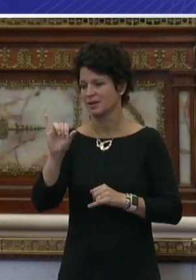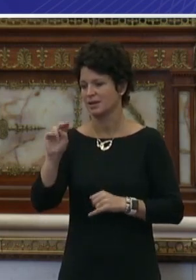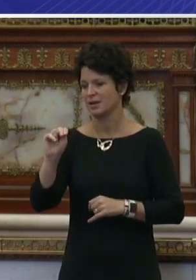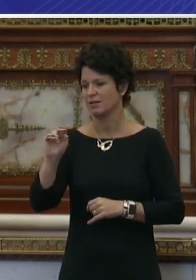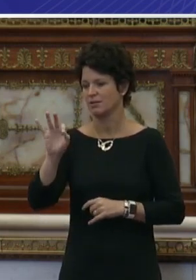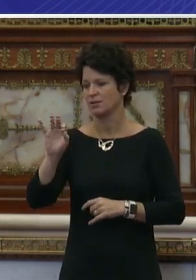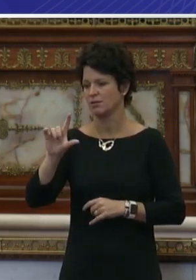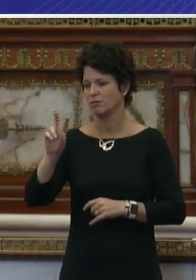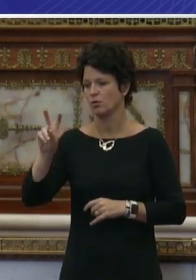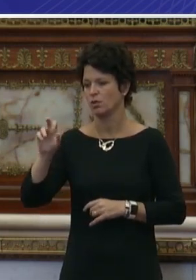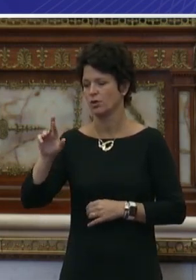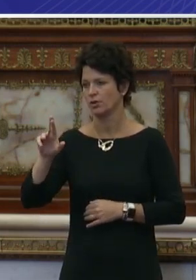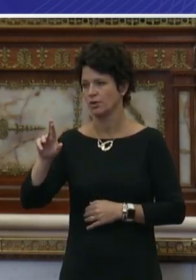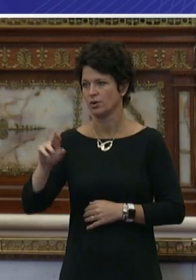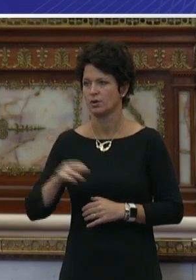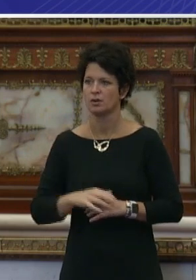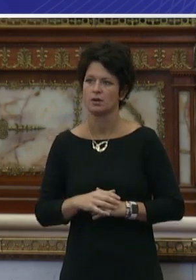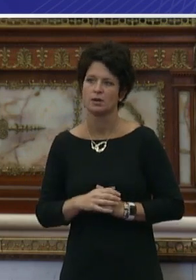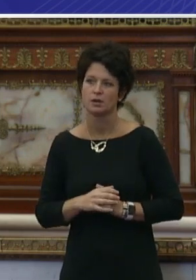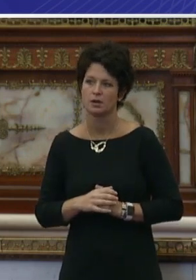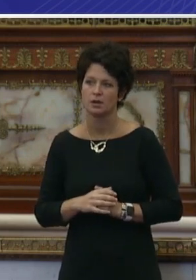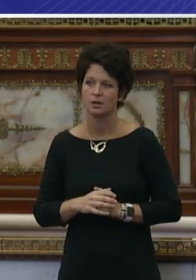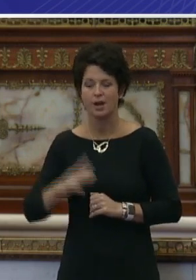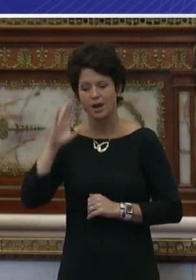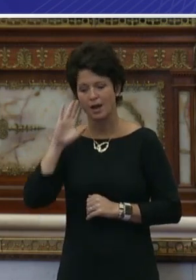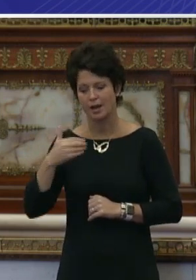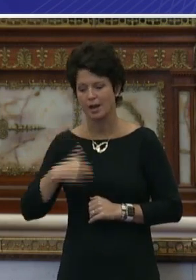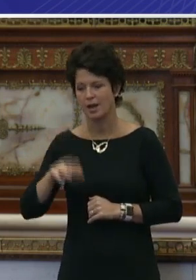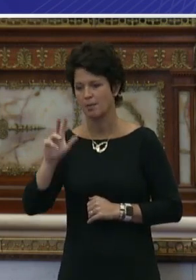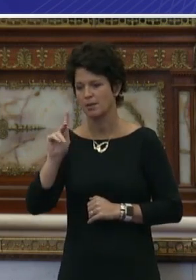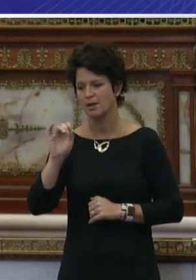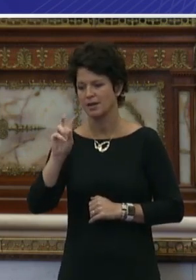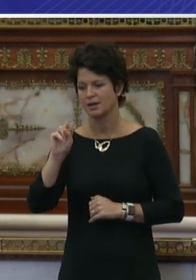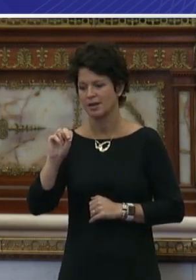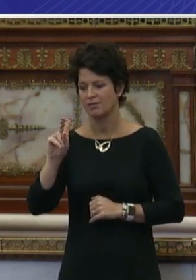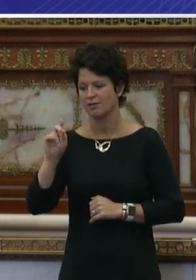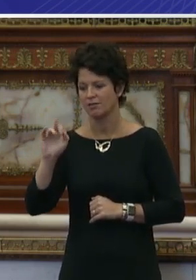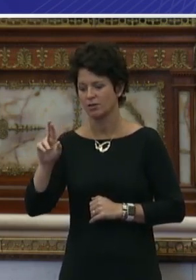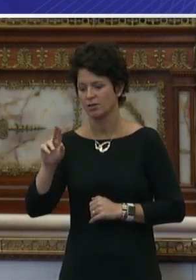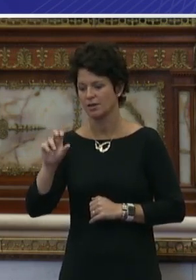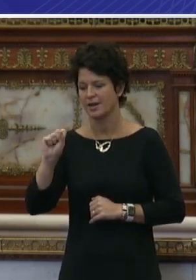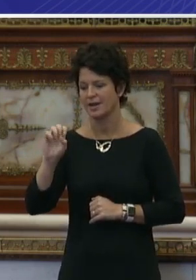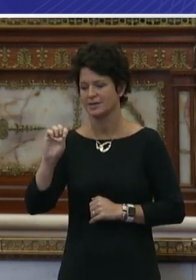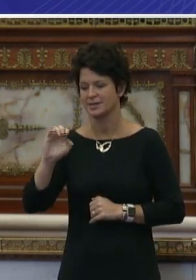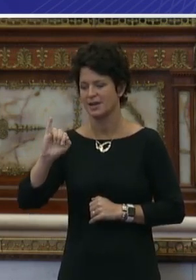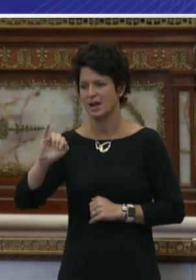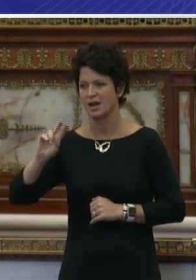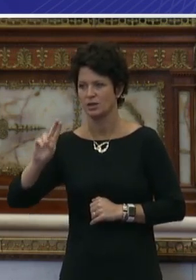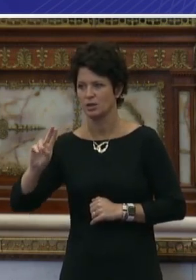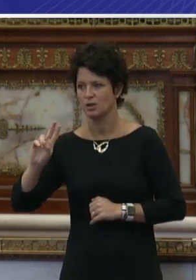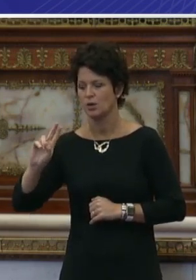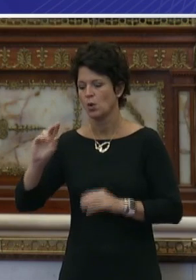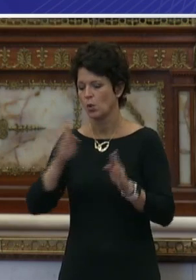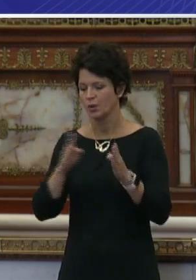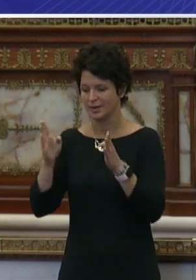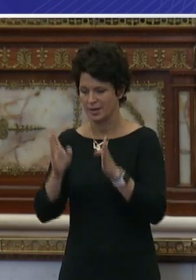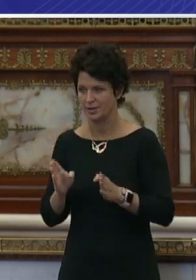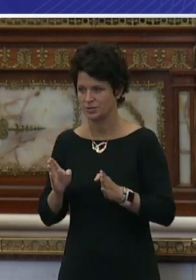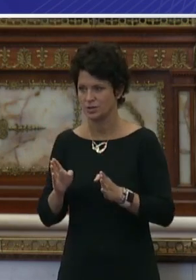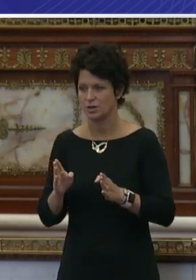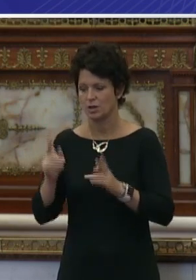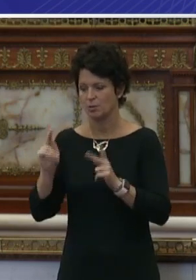Fuller. Hi, my name is Kevin Fuller. I'm with SEIU 32BJ as a political organizer. The